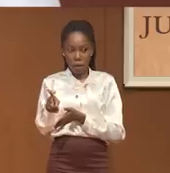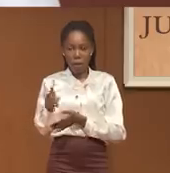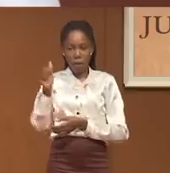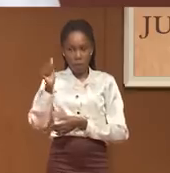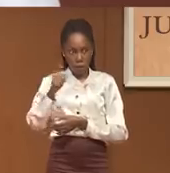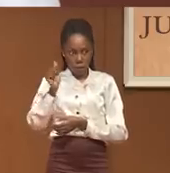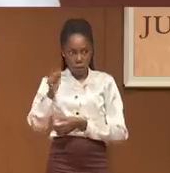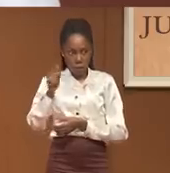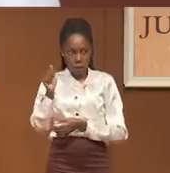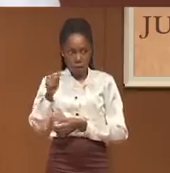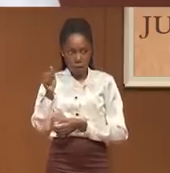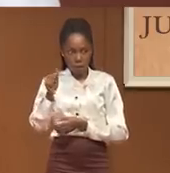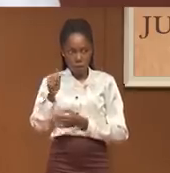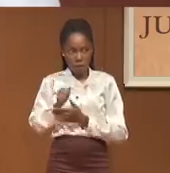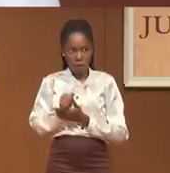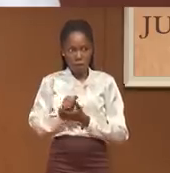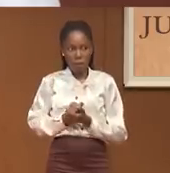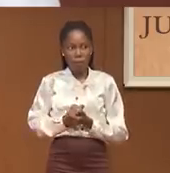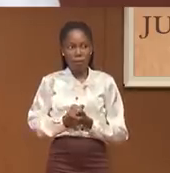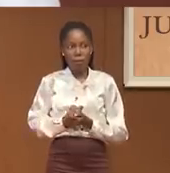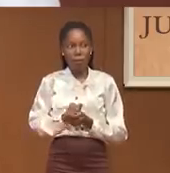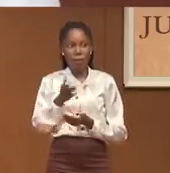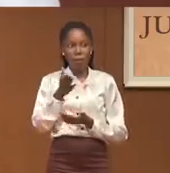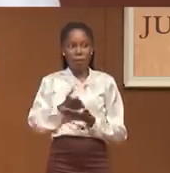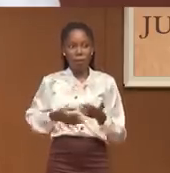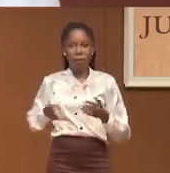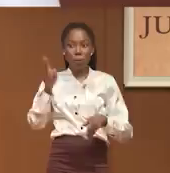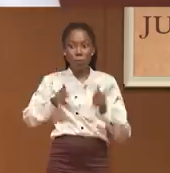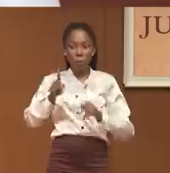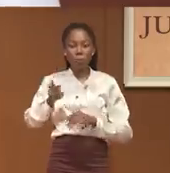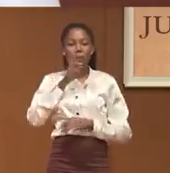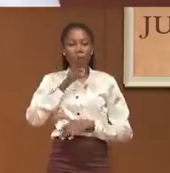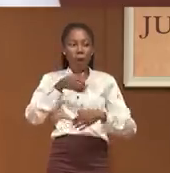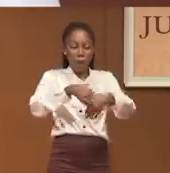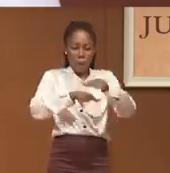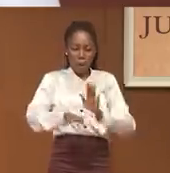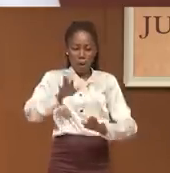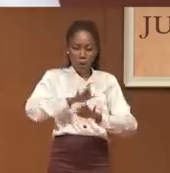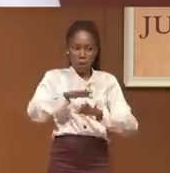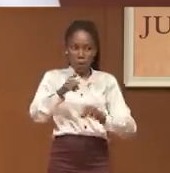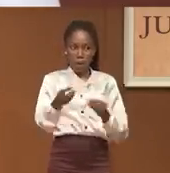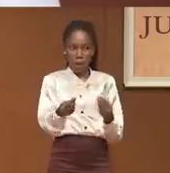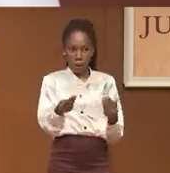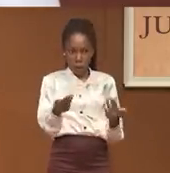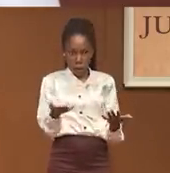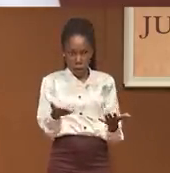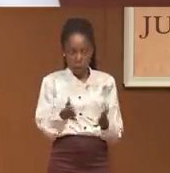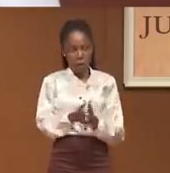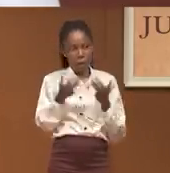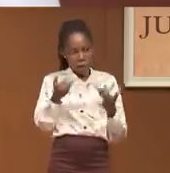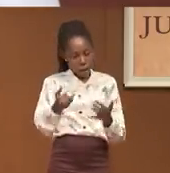Yes. So people were buried on the land. Now, according to the